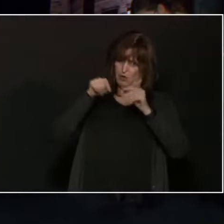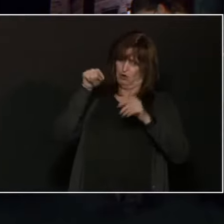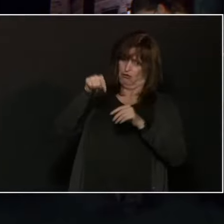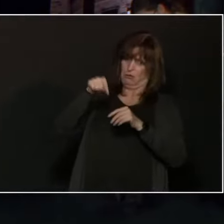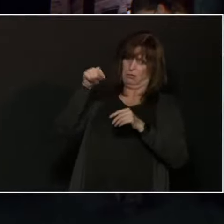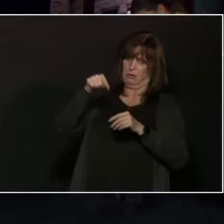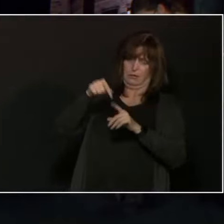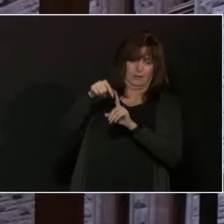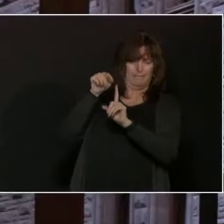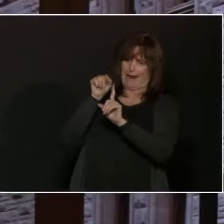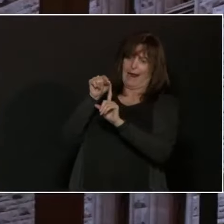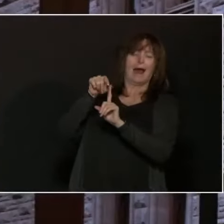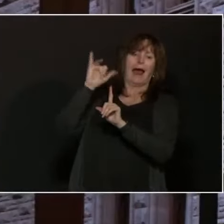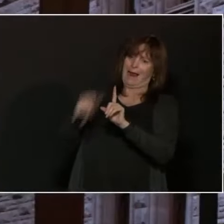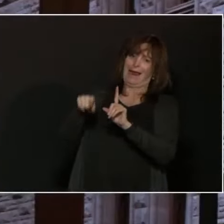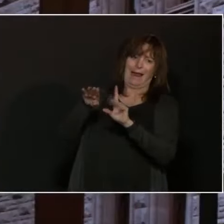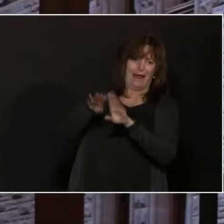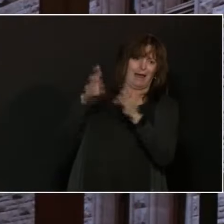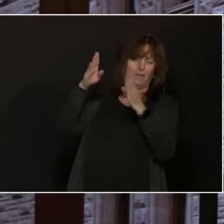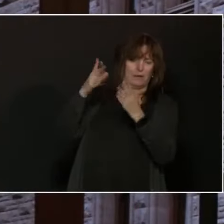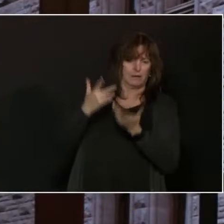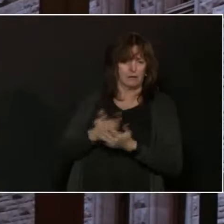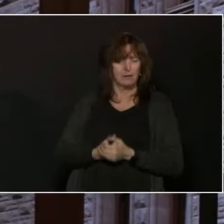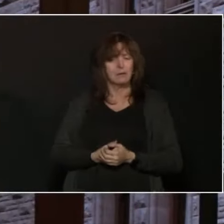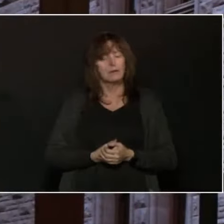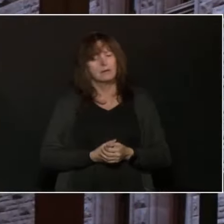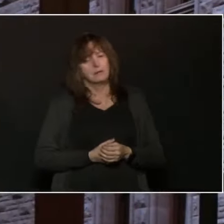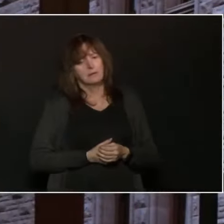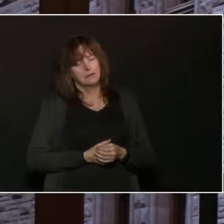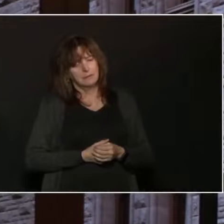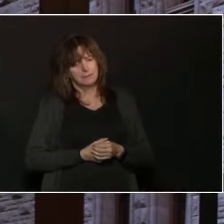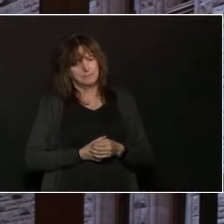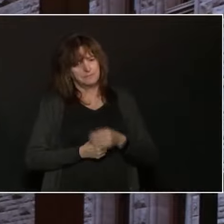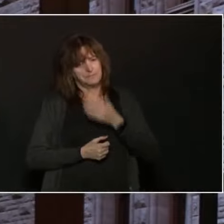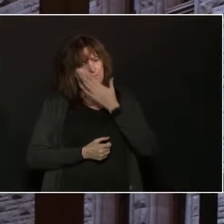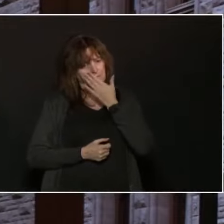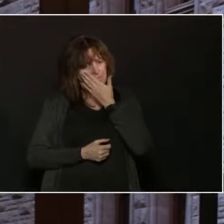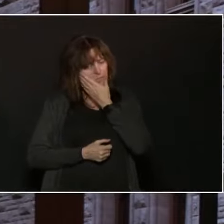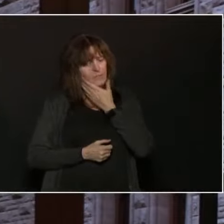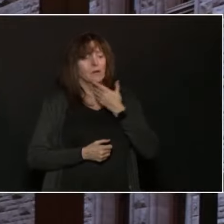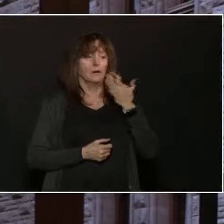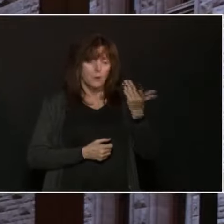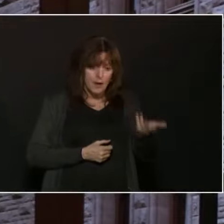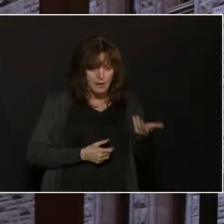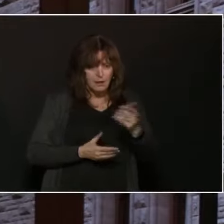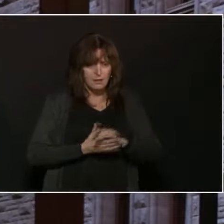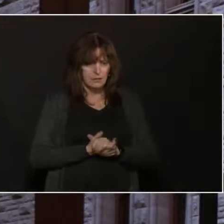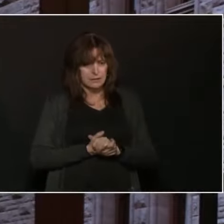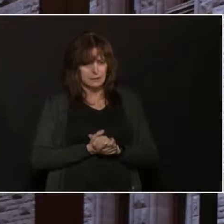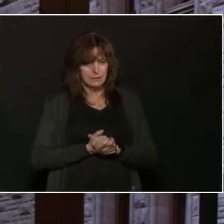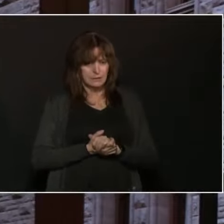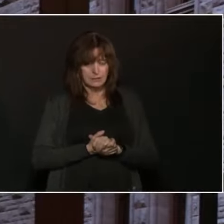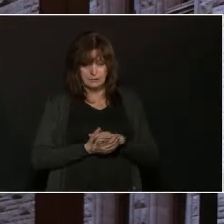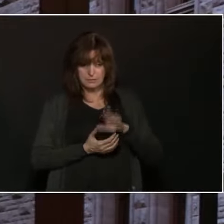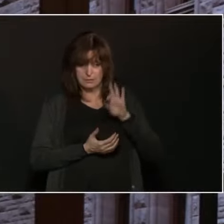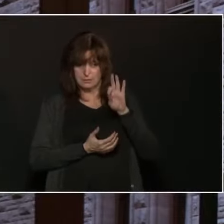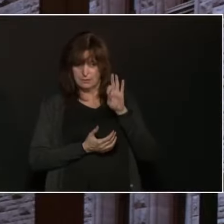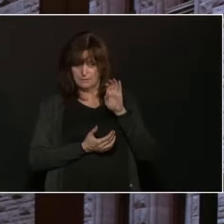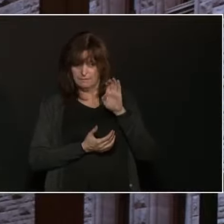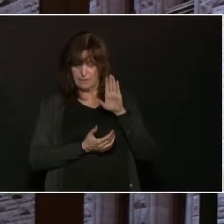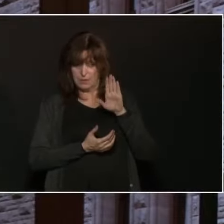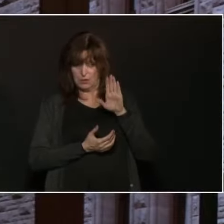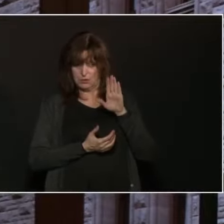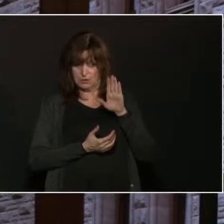our target at this moment, as we laid out in our stay at home, was February the 10th, and we're looking at that date.